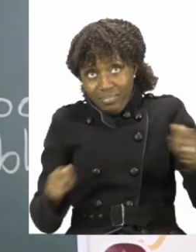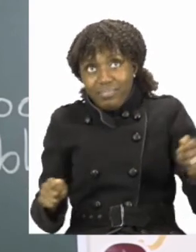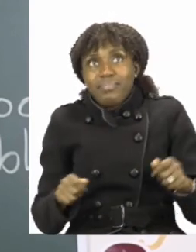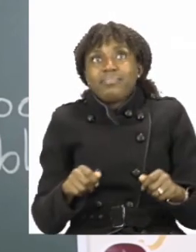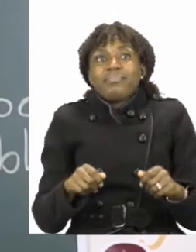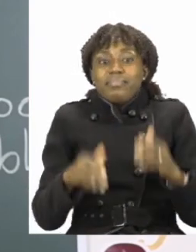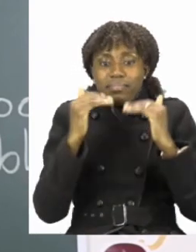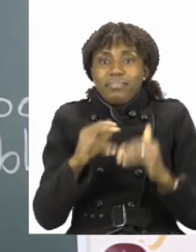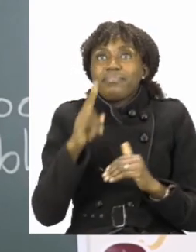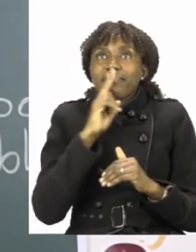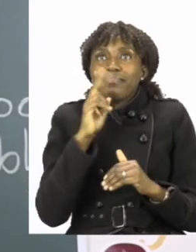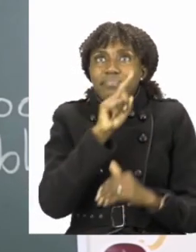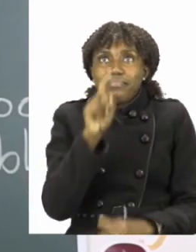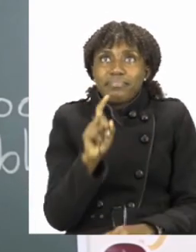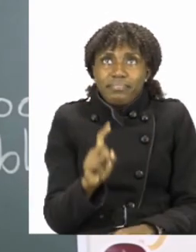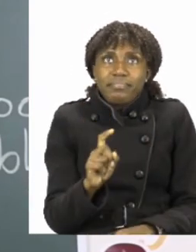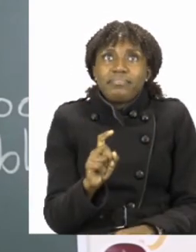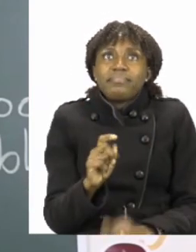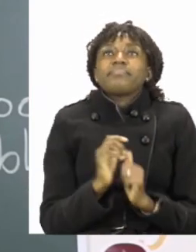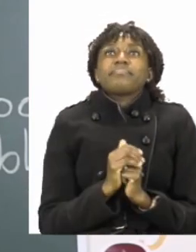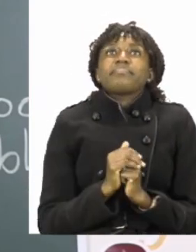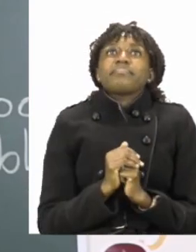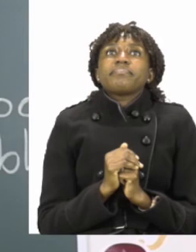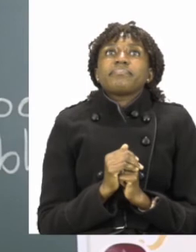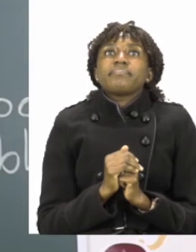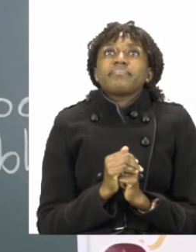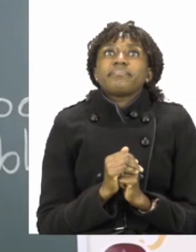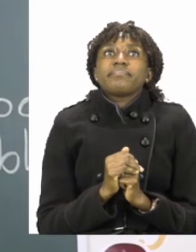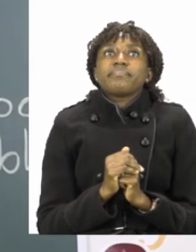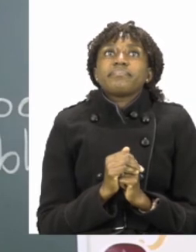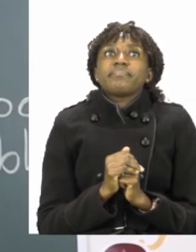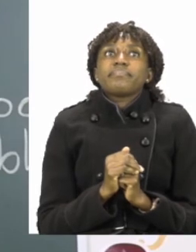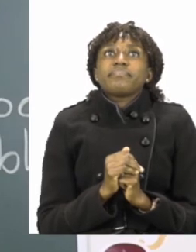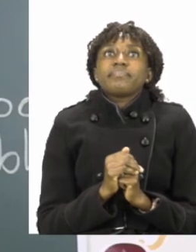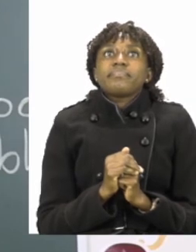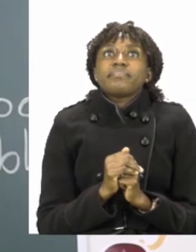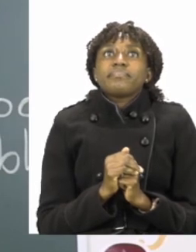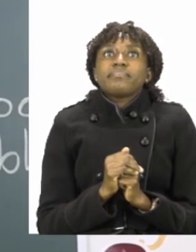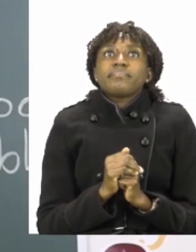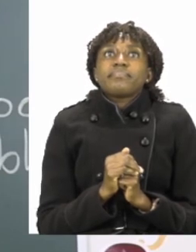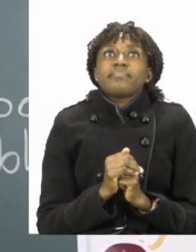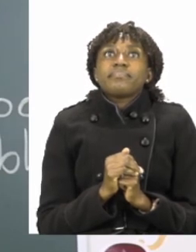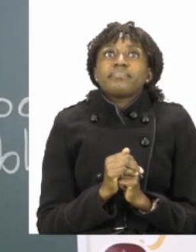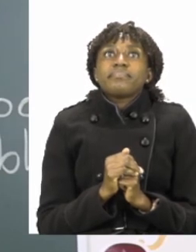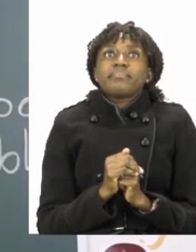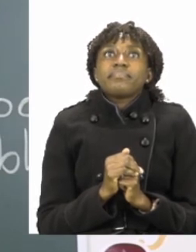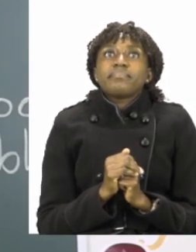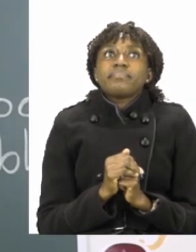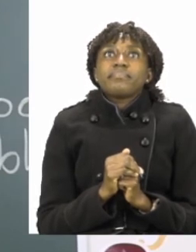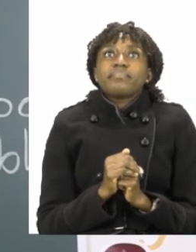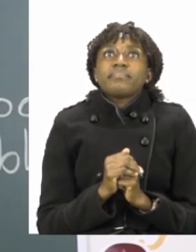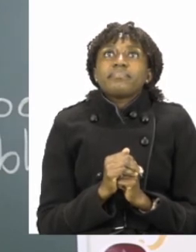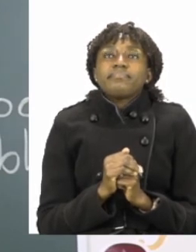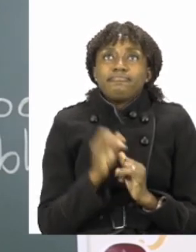2 questions that are waiting for us after we have actually measured. So the last 2